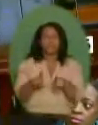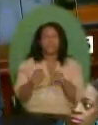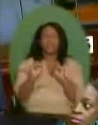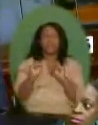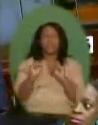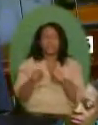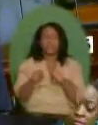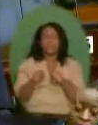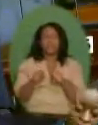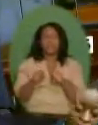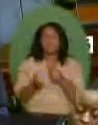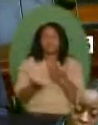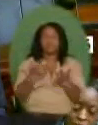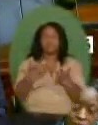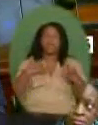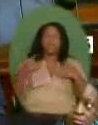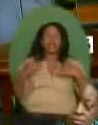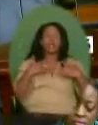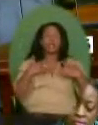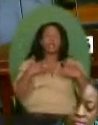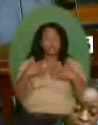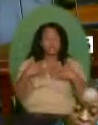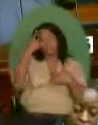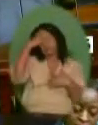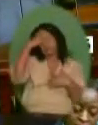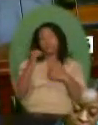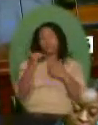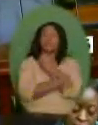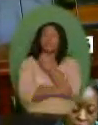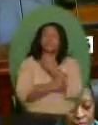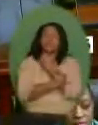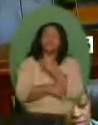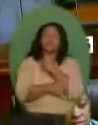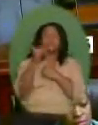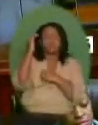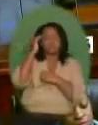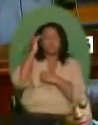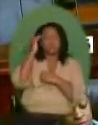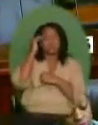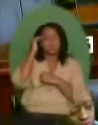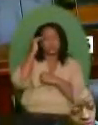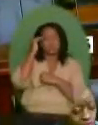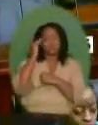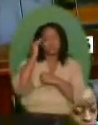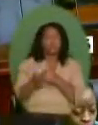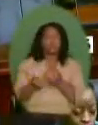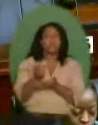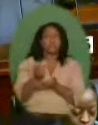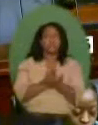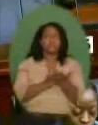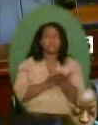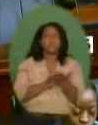also fear, that the silence of the Minister of Finance, coupled with the expressed hostility of some of his